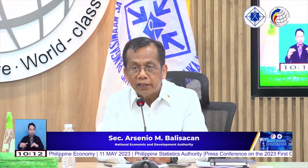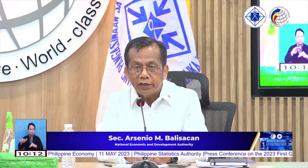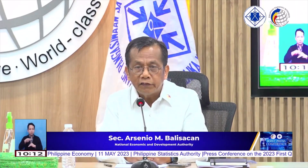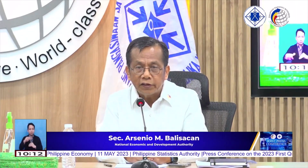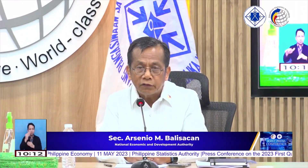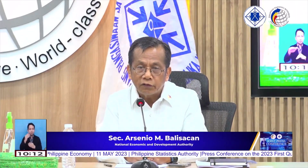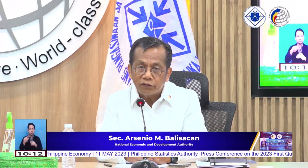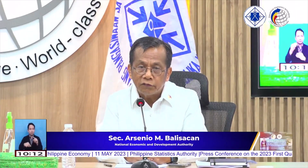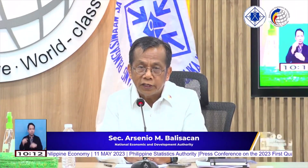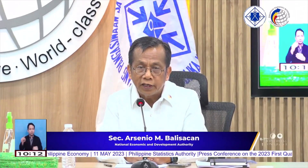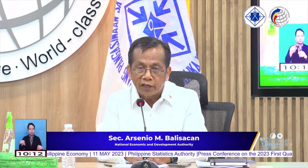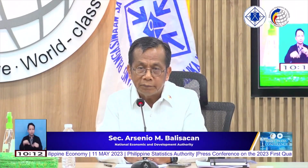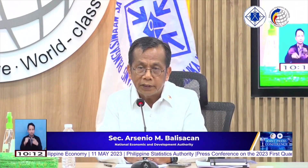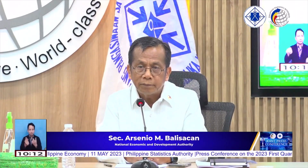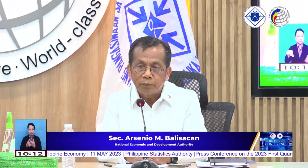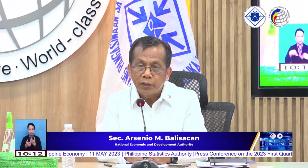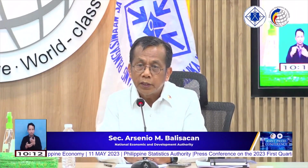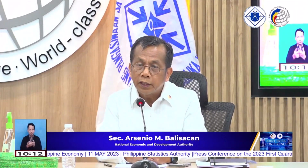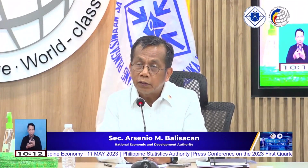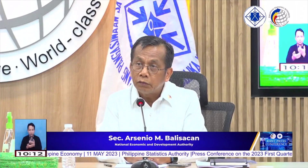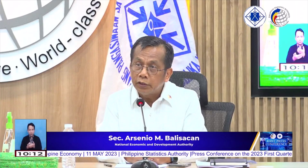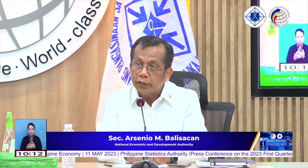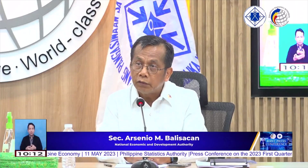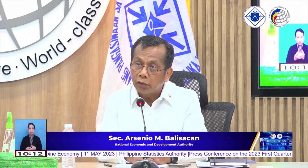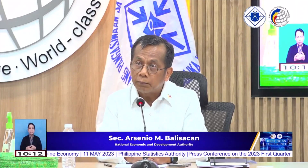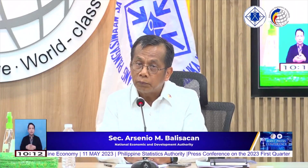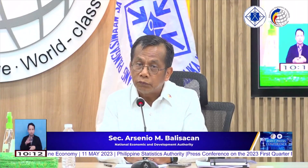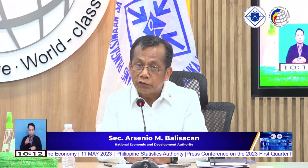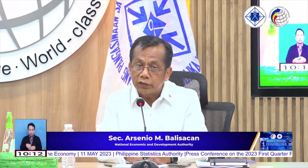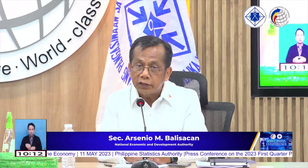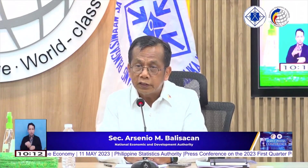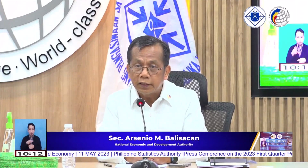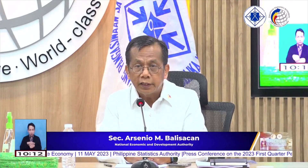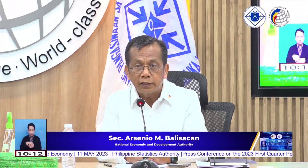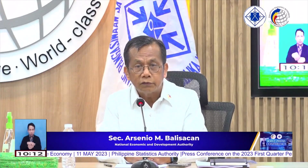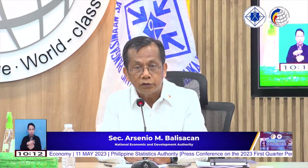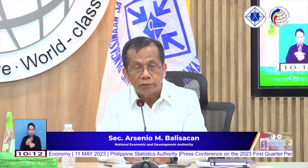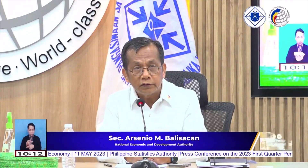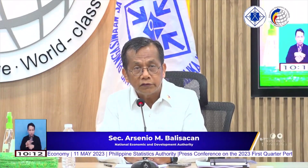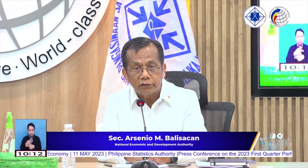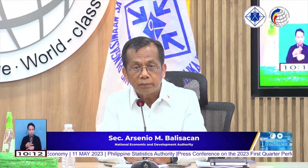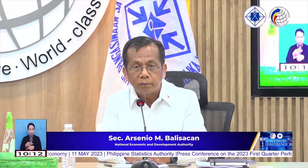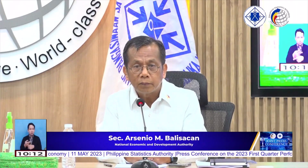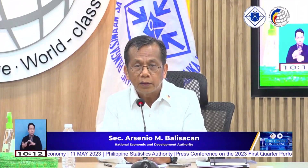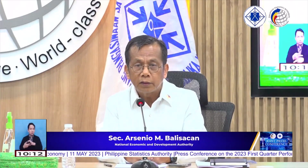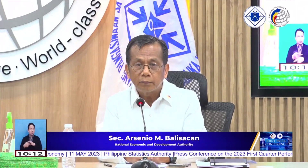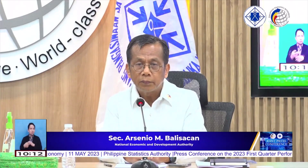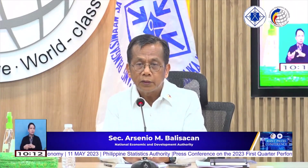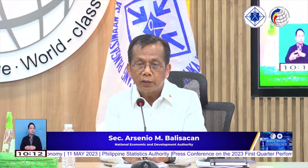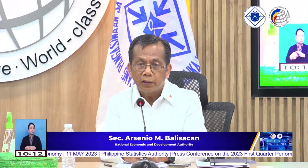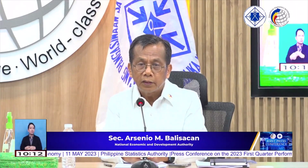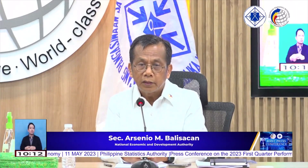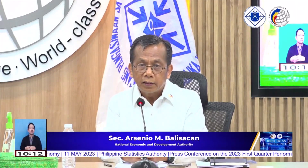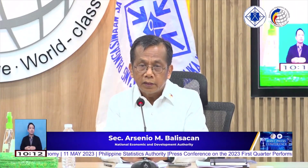different sectors of the economy, including local producers and consumers.